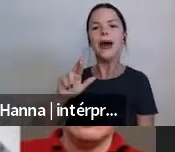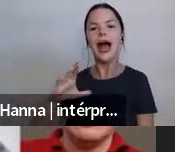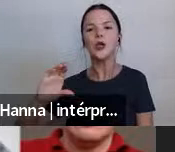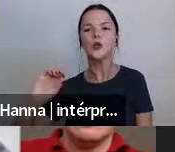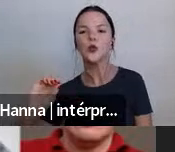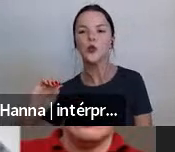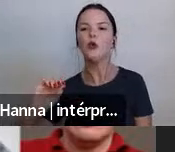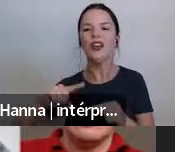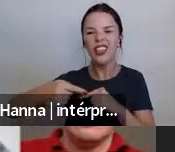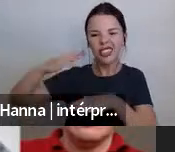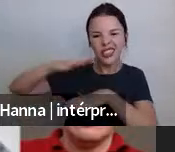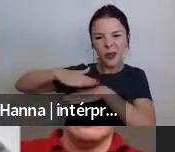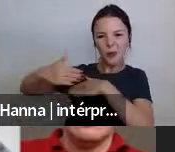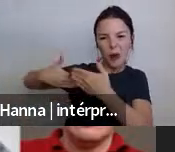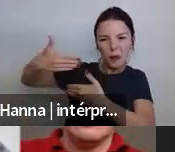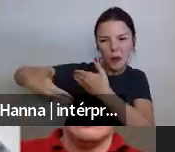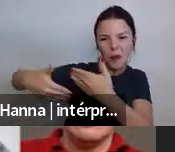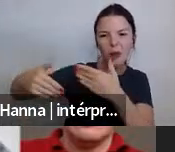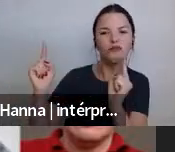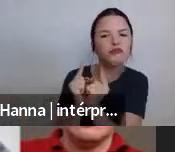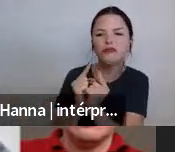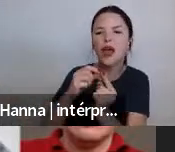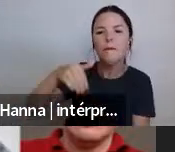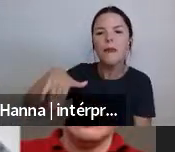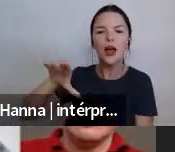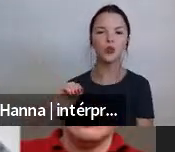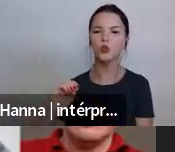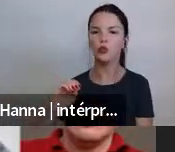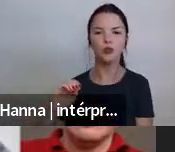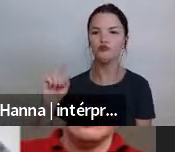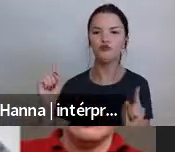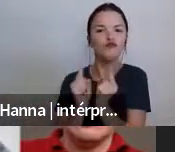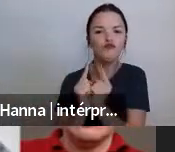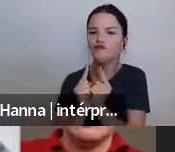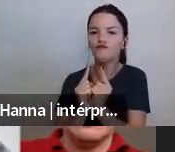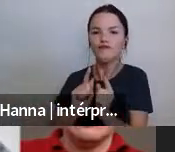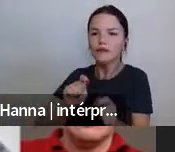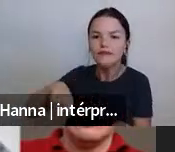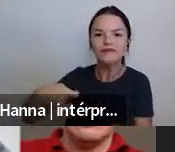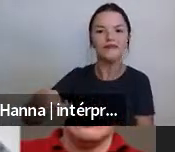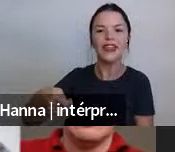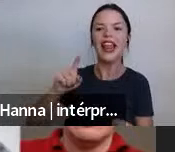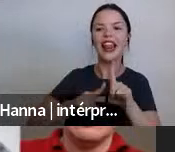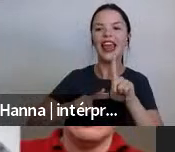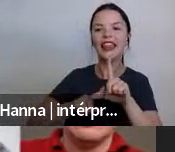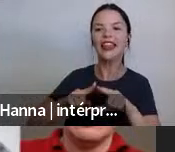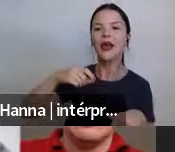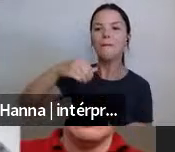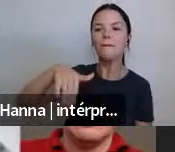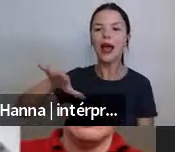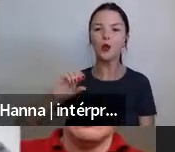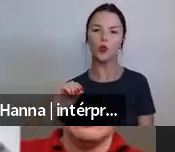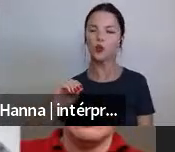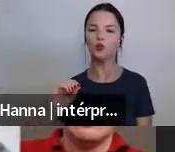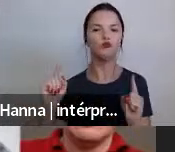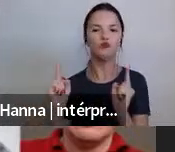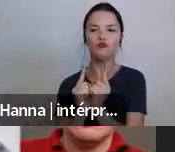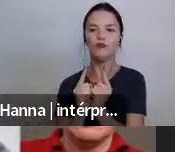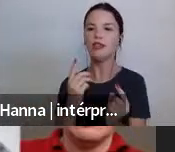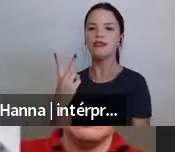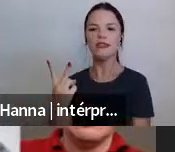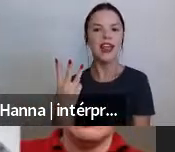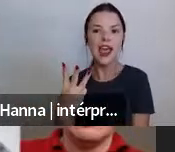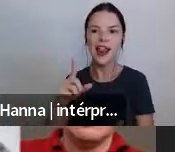the Portuguese word for March, but currently is composed of only 3